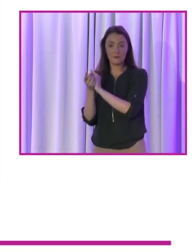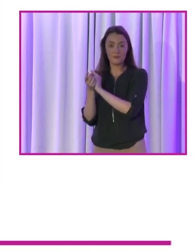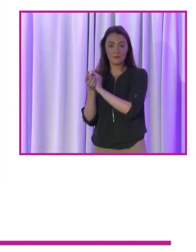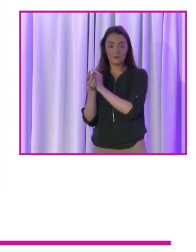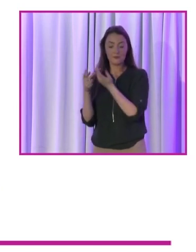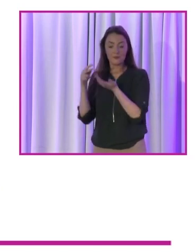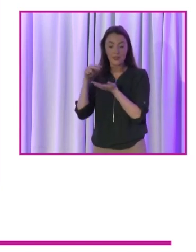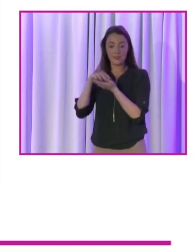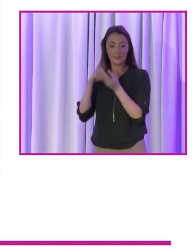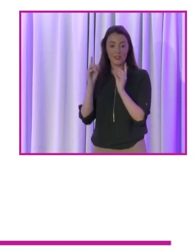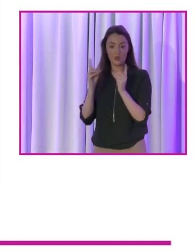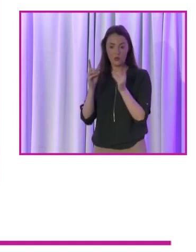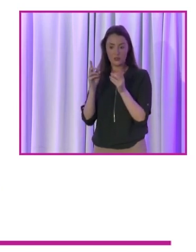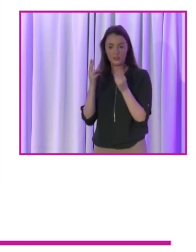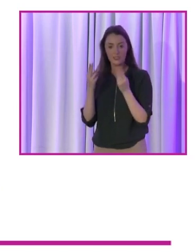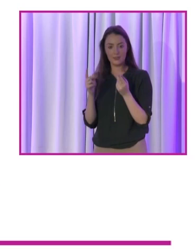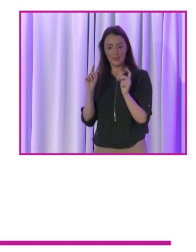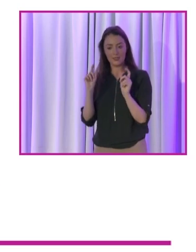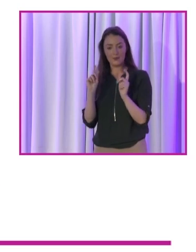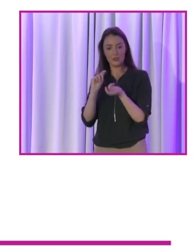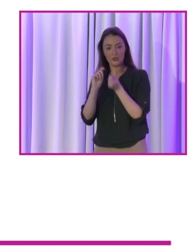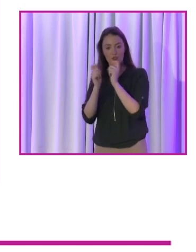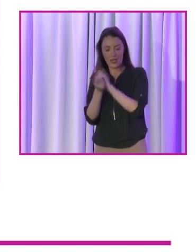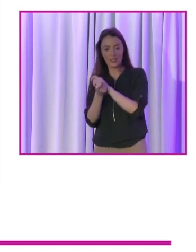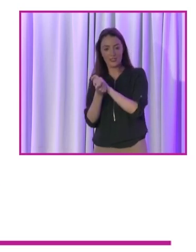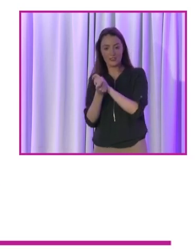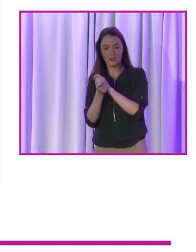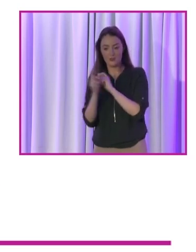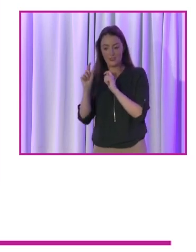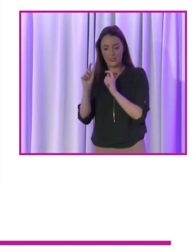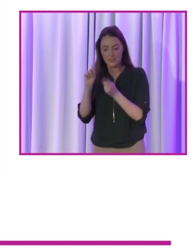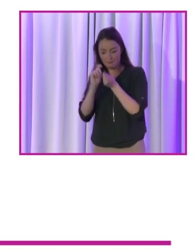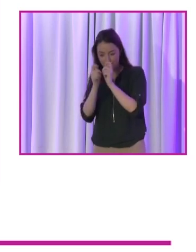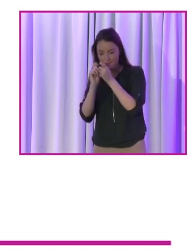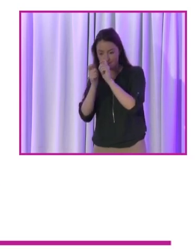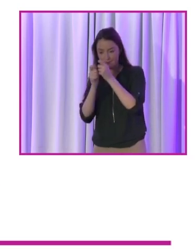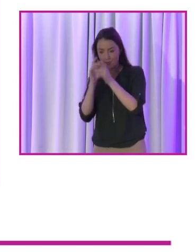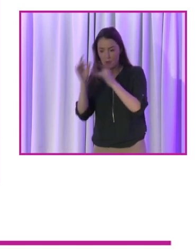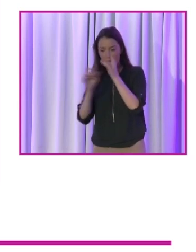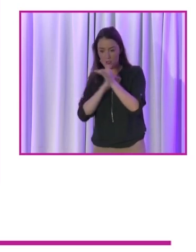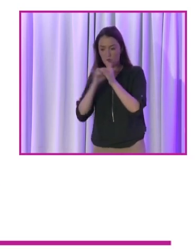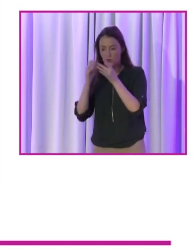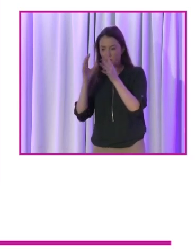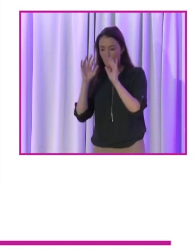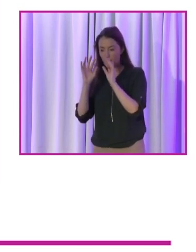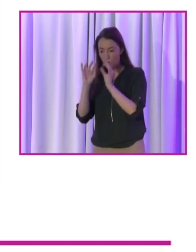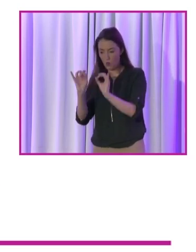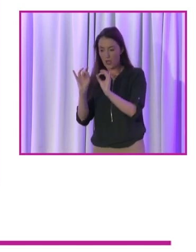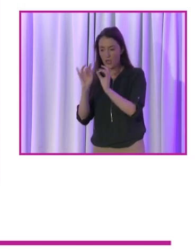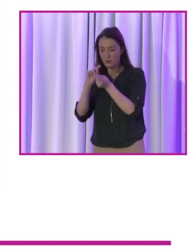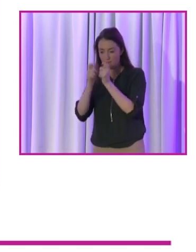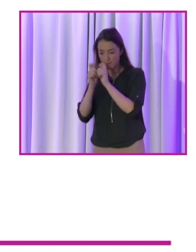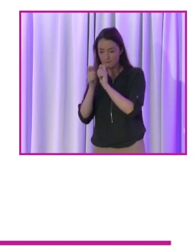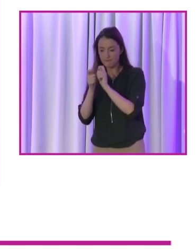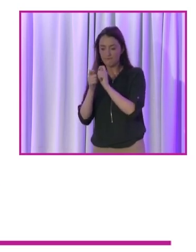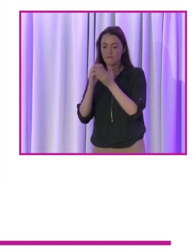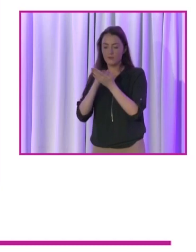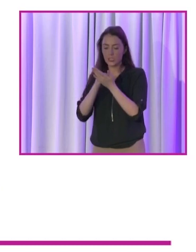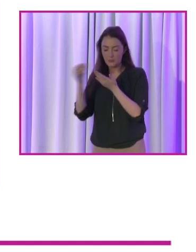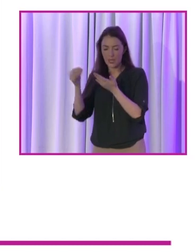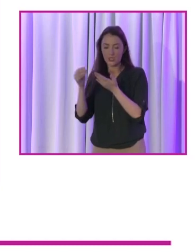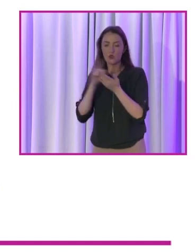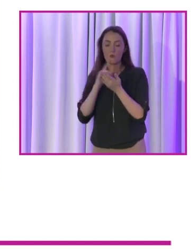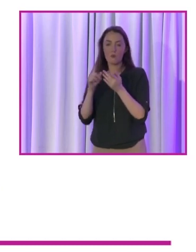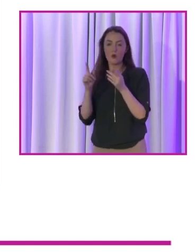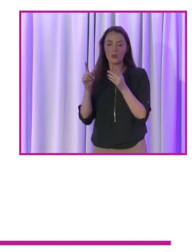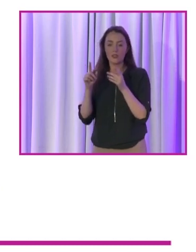Standing orders had to be changed so that these reasonable adjustment costs didn't count towards campaign expenditure. A